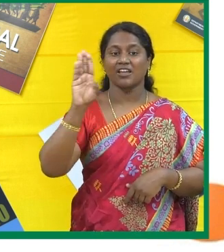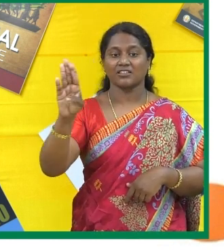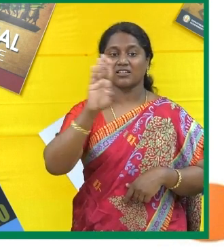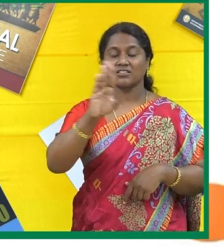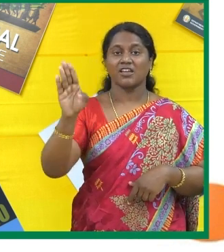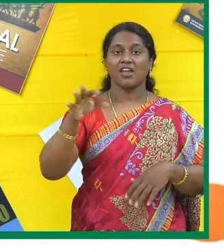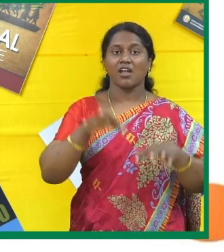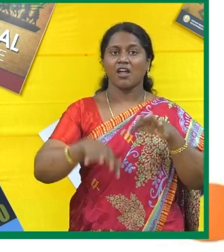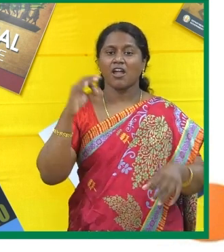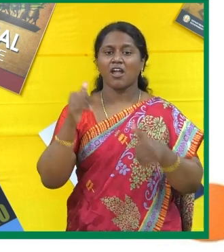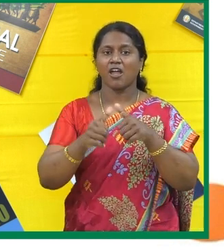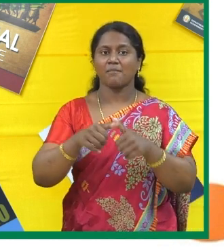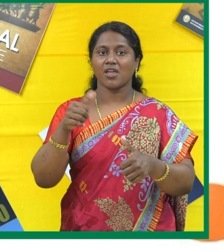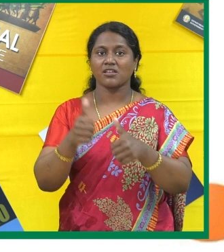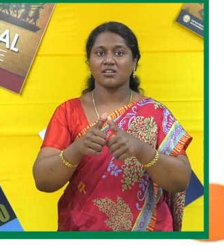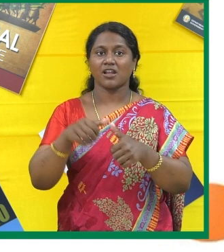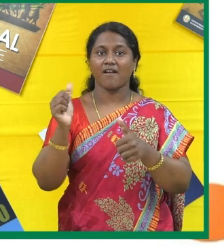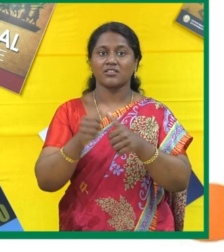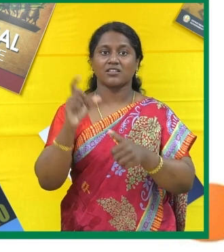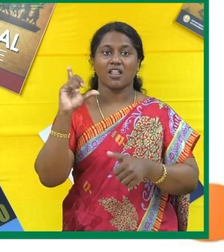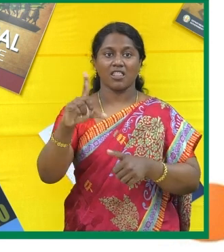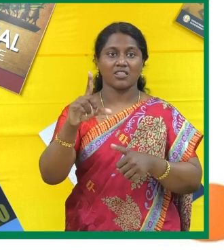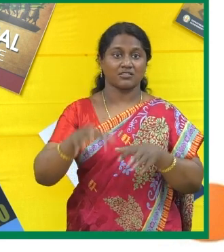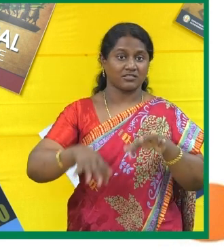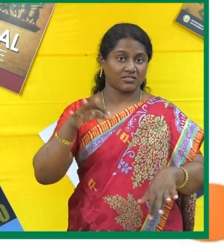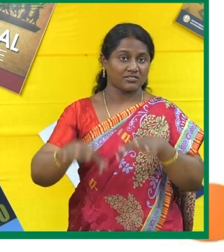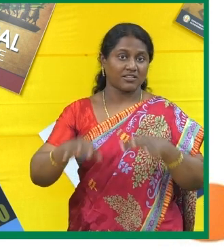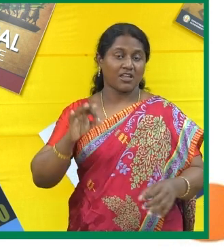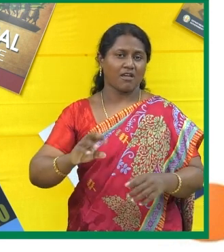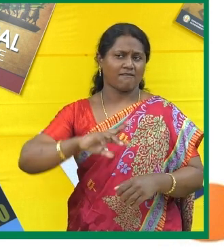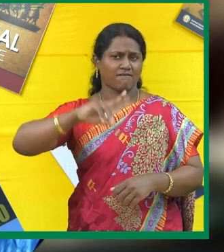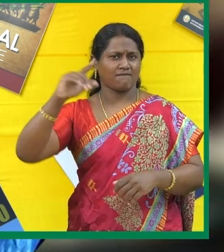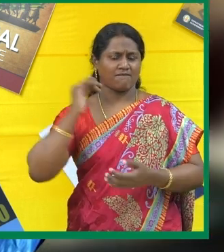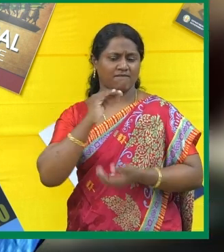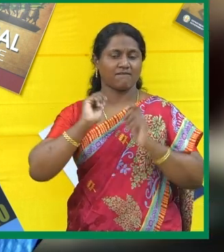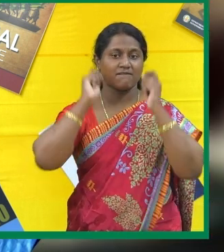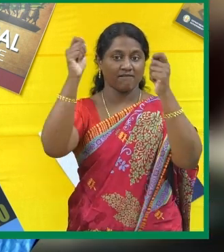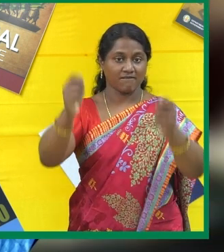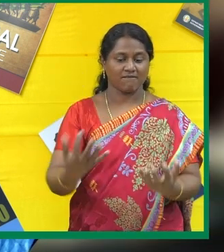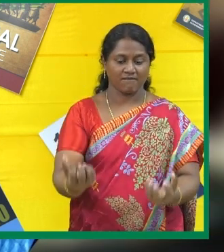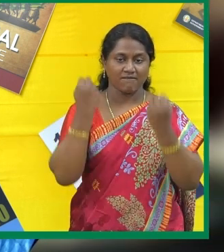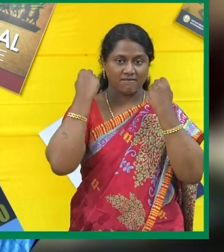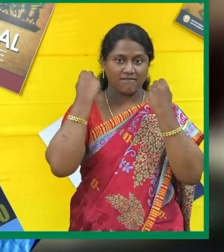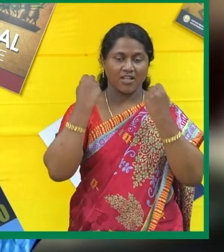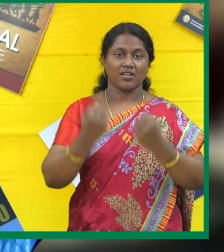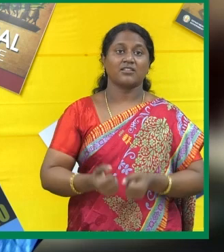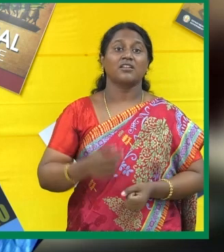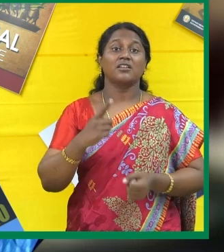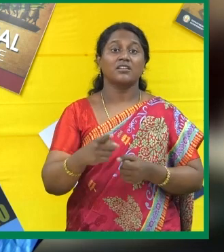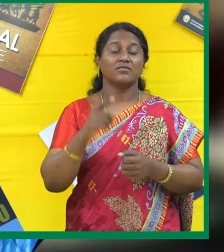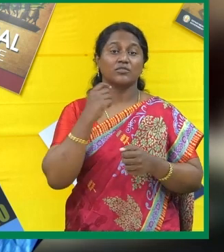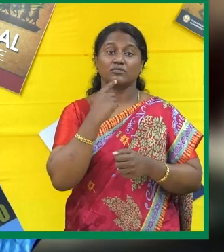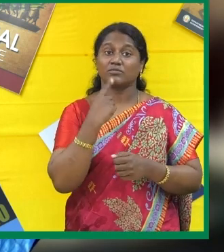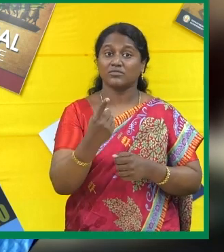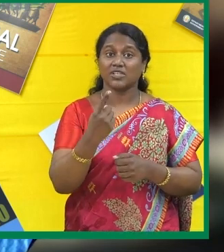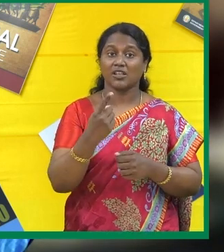the American Academy of Arts and Letters. He received many other honors. He says, be glad of